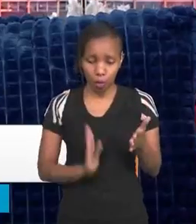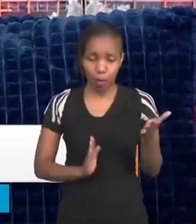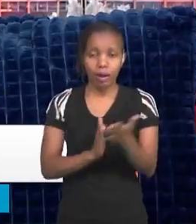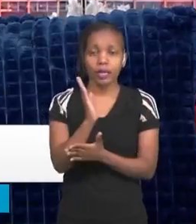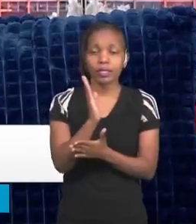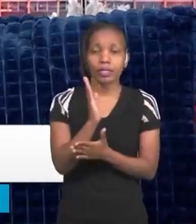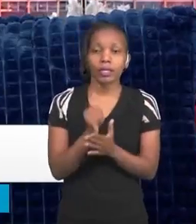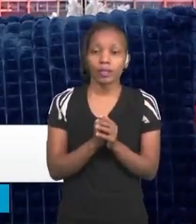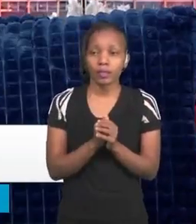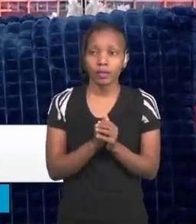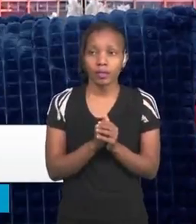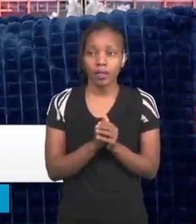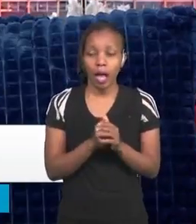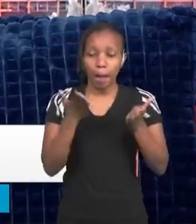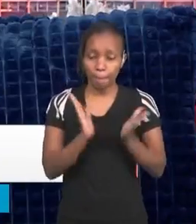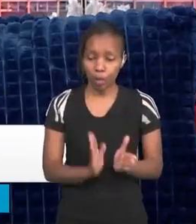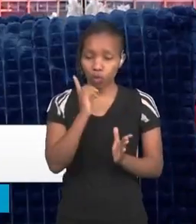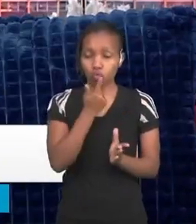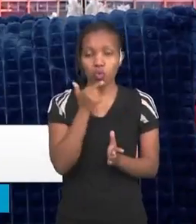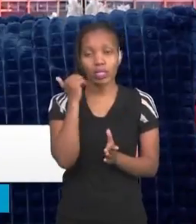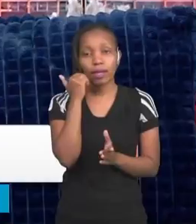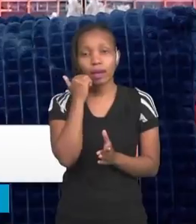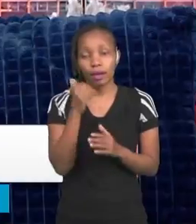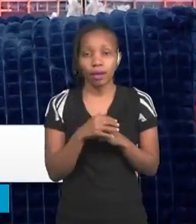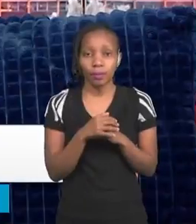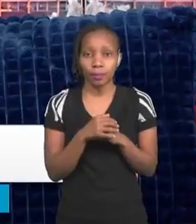of it. Okay. So a sick person, just like